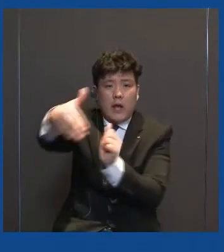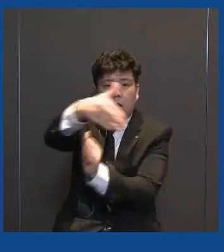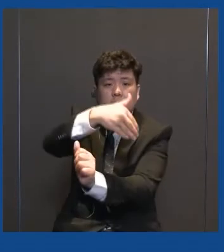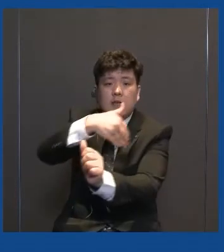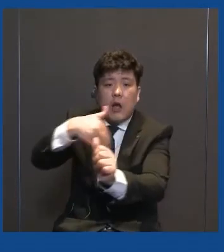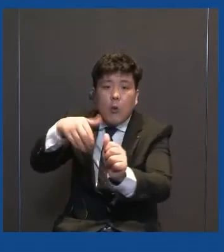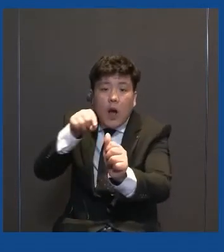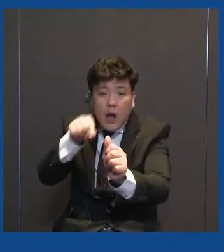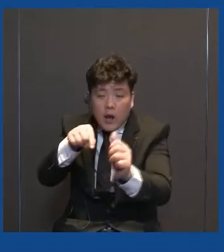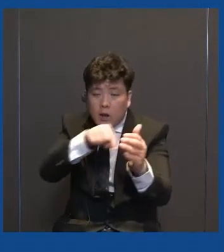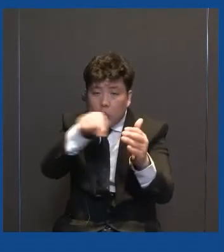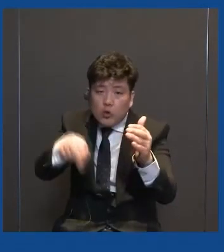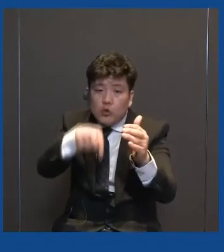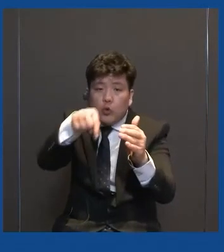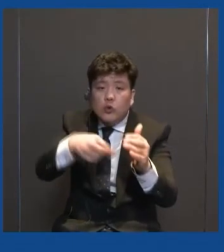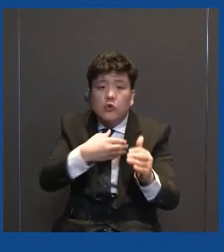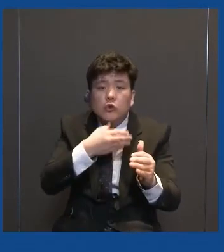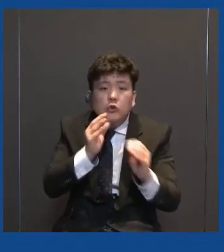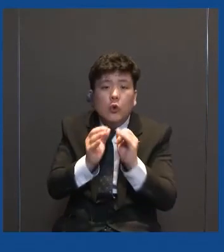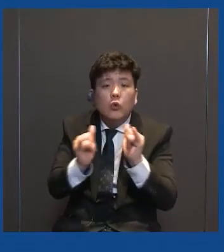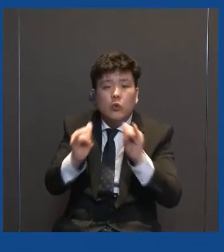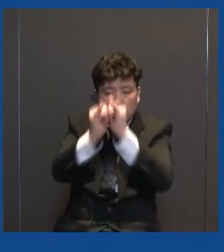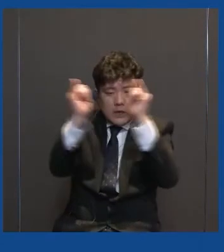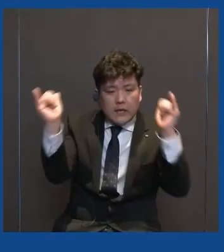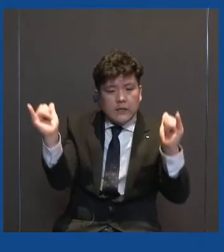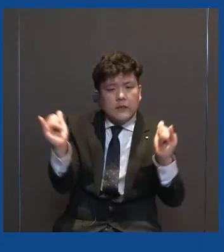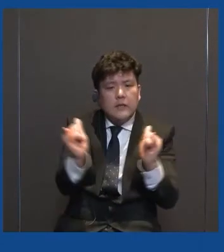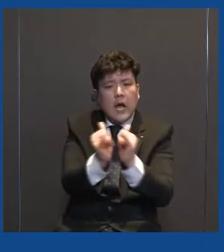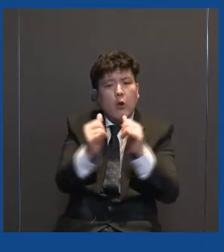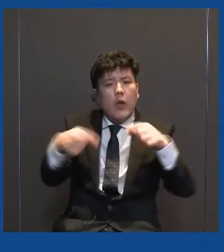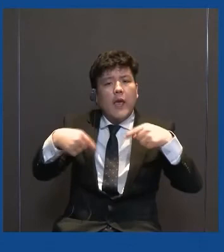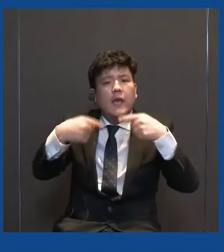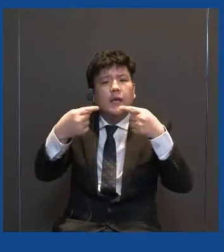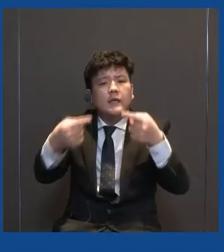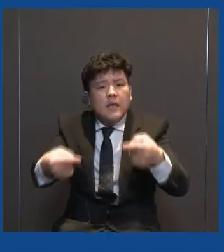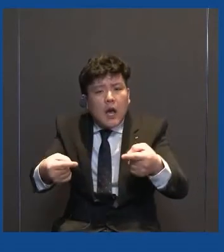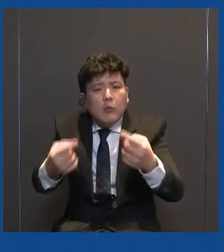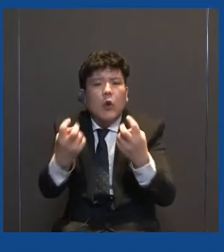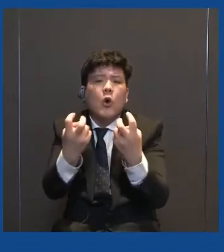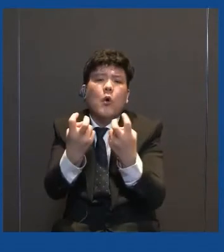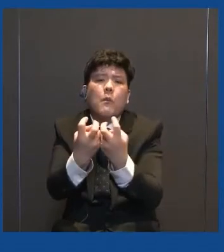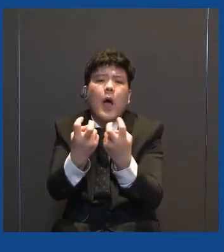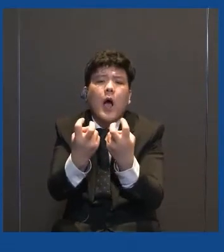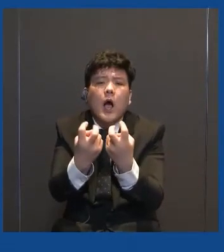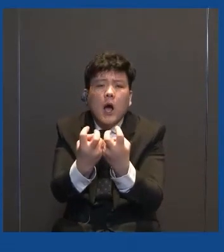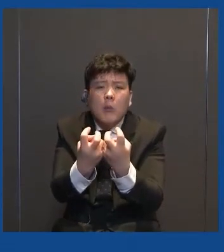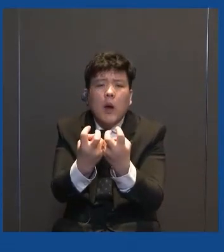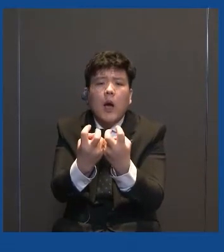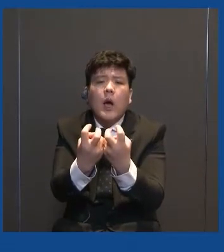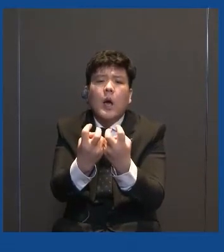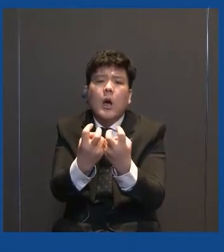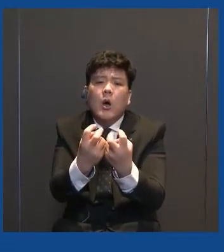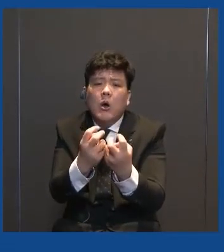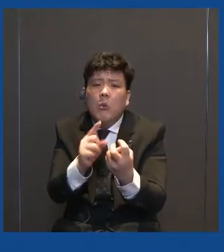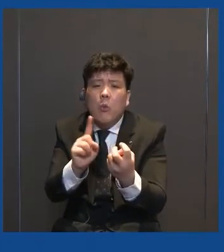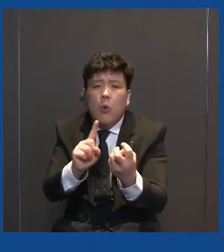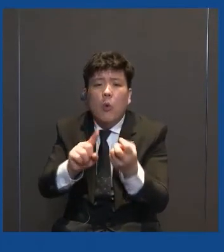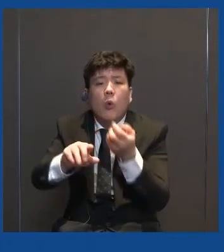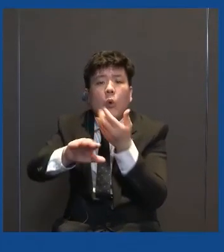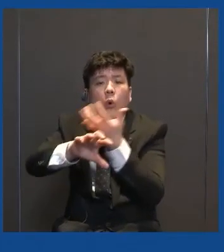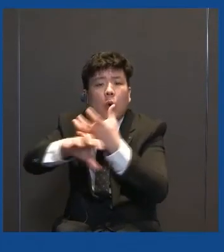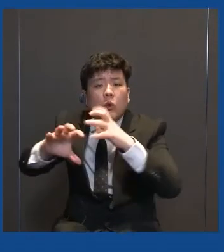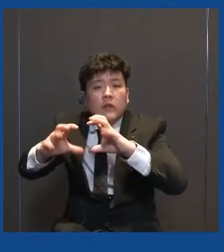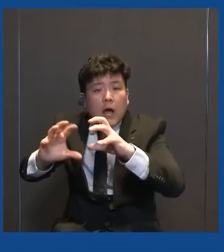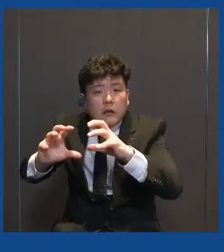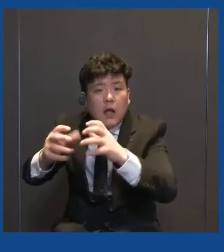but still, without mobility, it is very difficult. So then in this COVID-19 situation, what